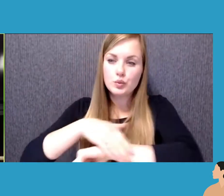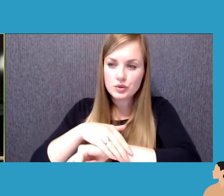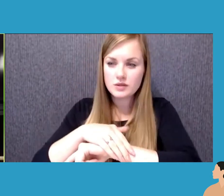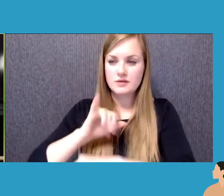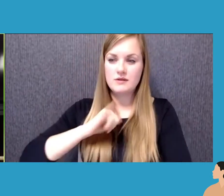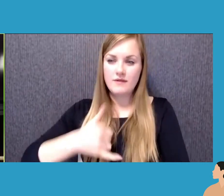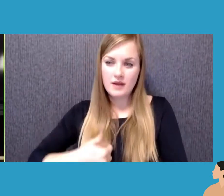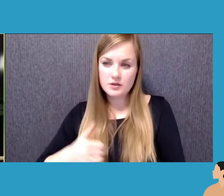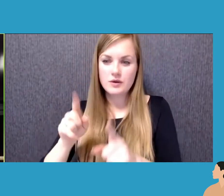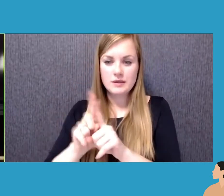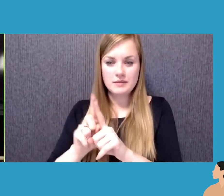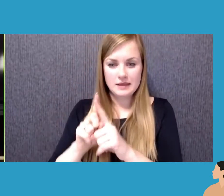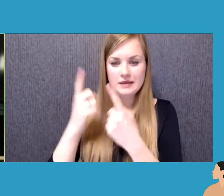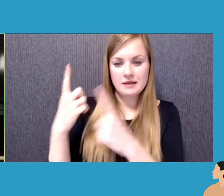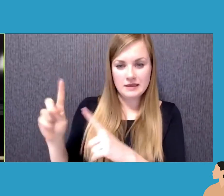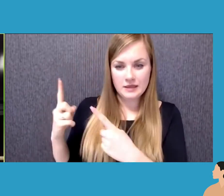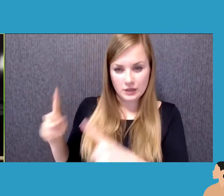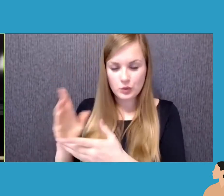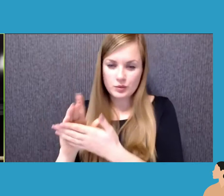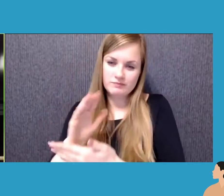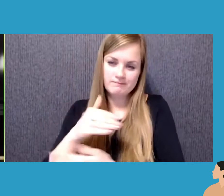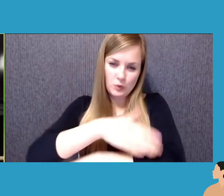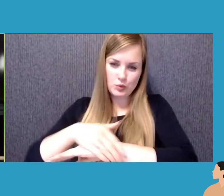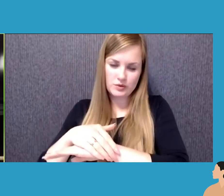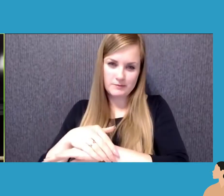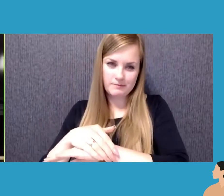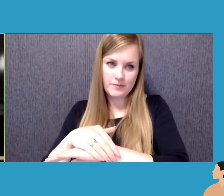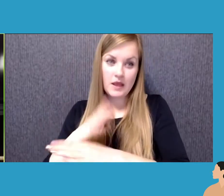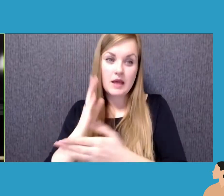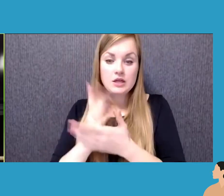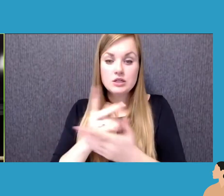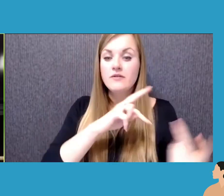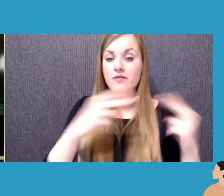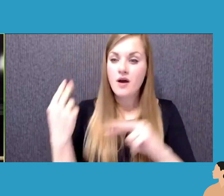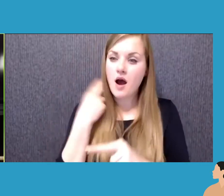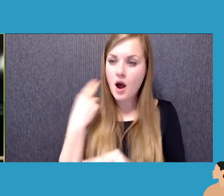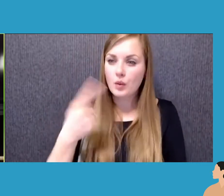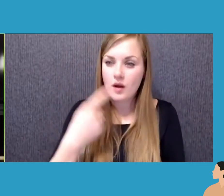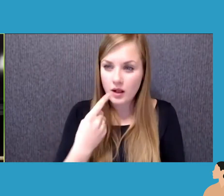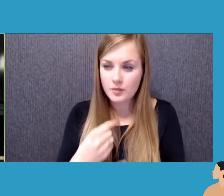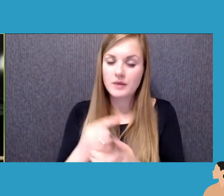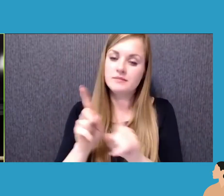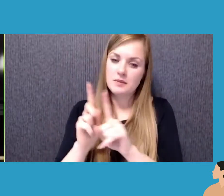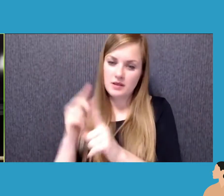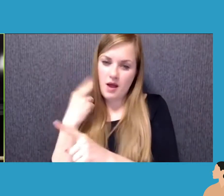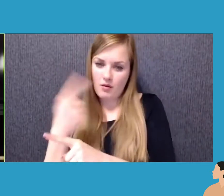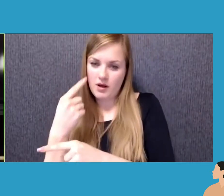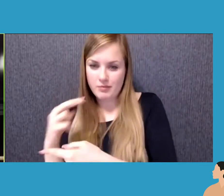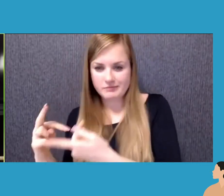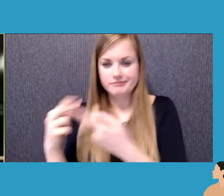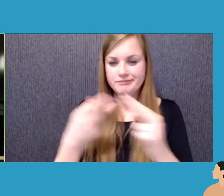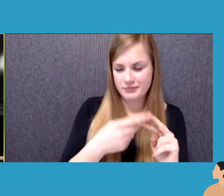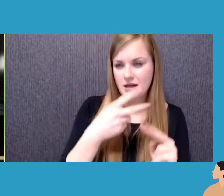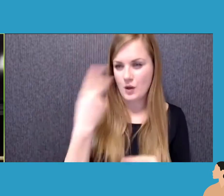Since we have some guests abroad, this discussion will be interpreted into